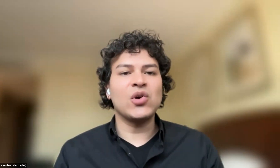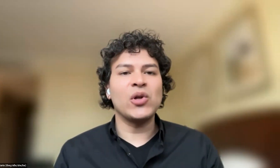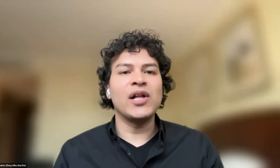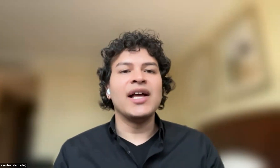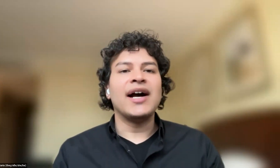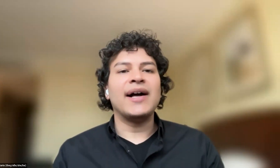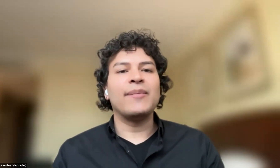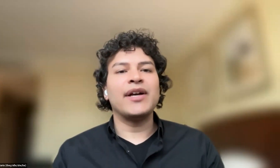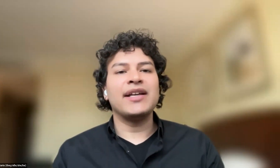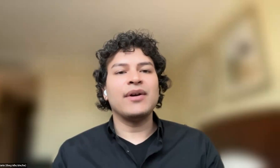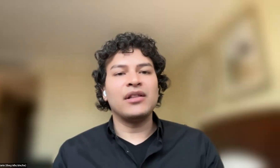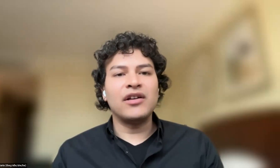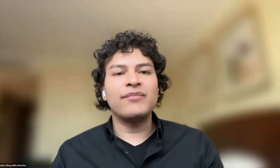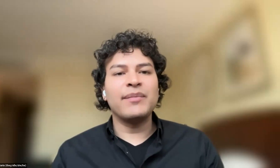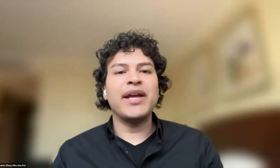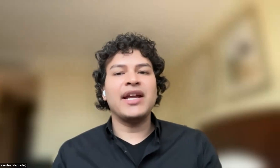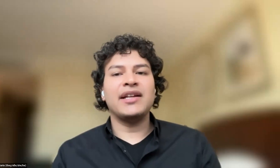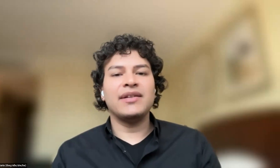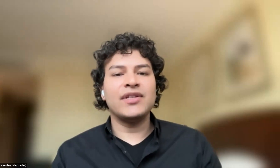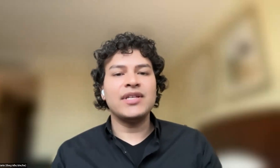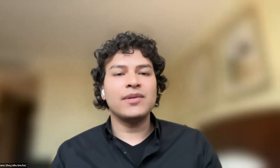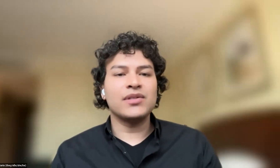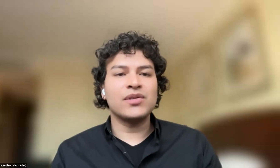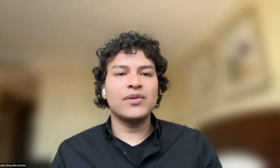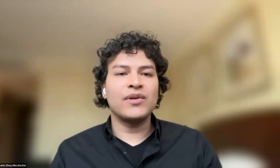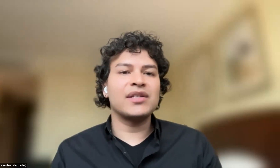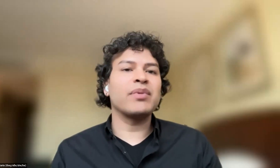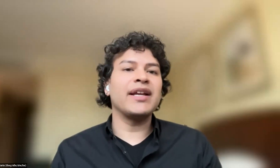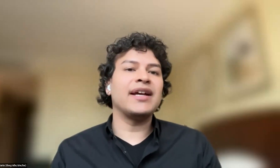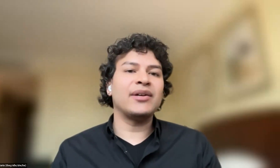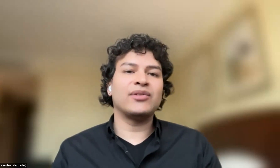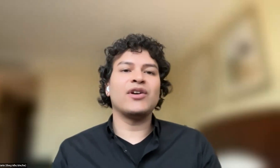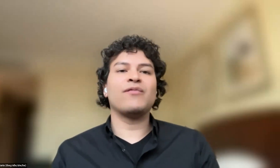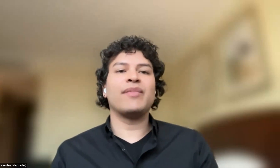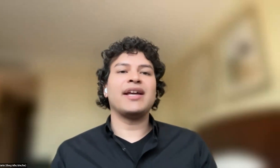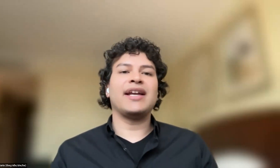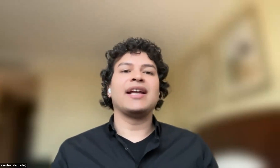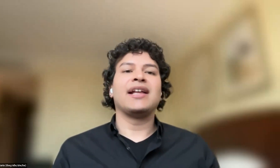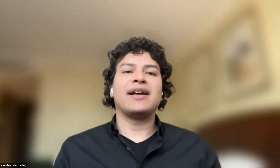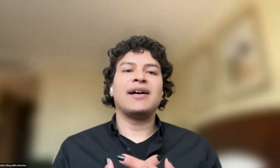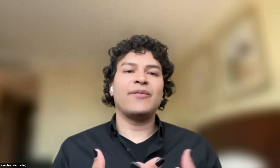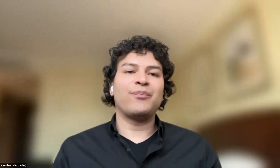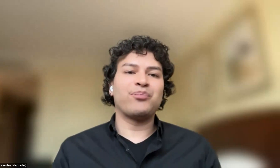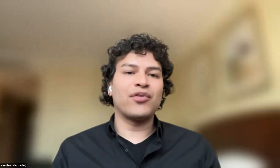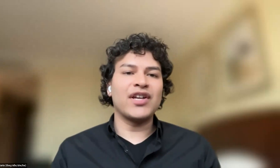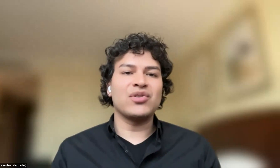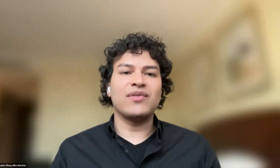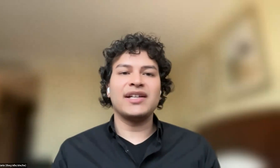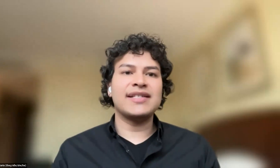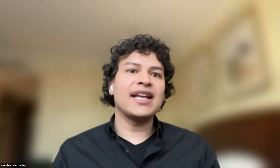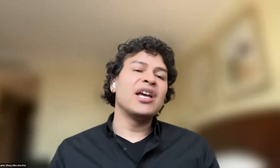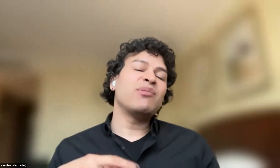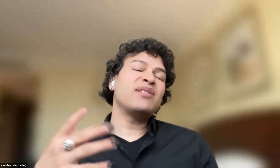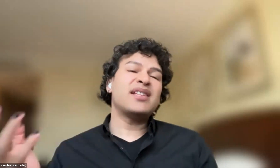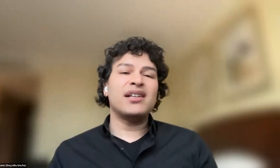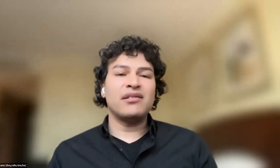too physical. A lot of my pain and fatigue was also explained out of my profession,